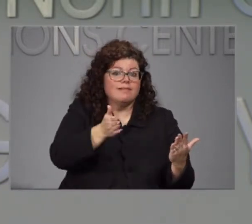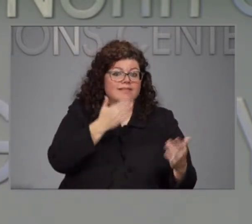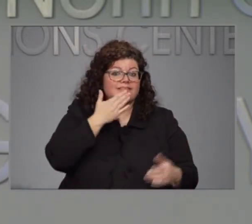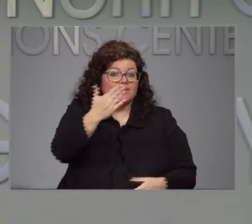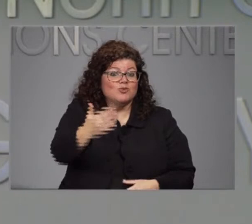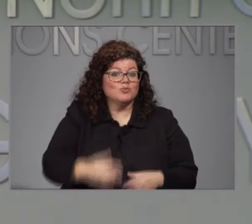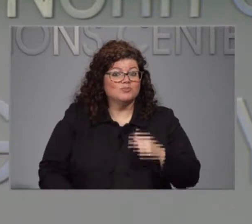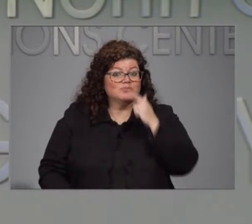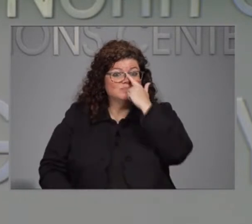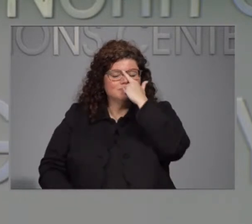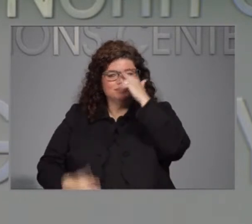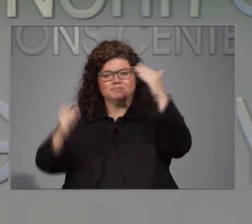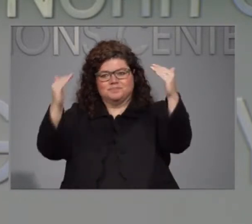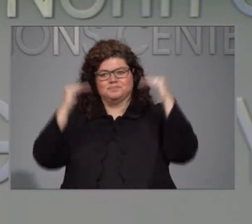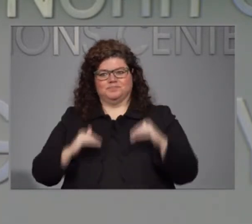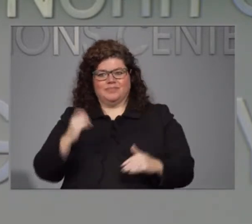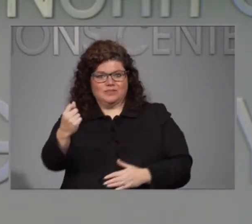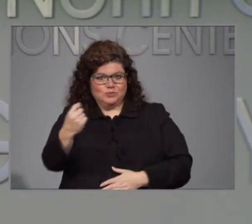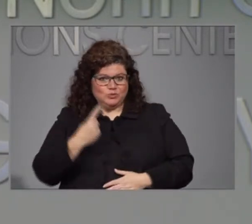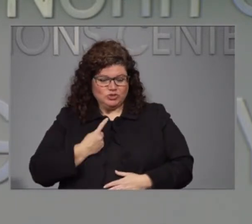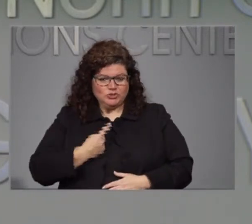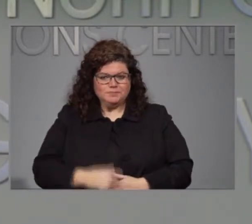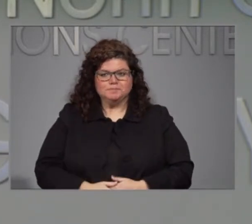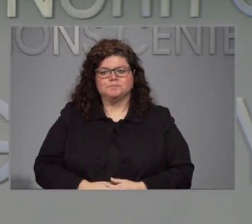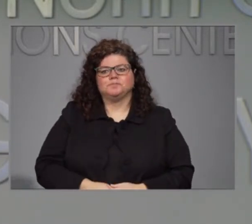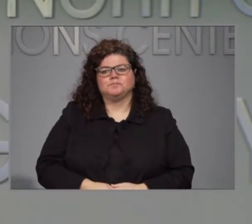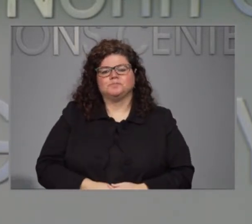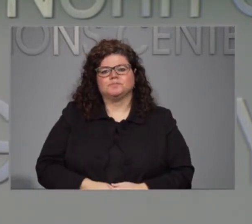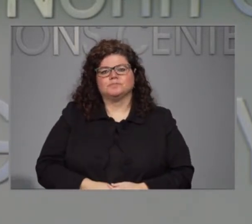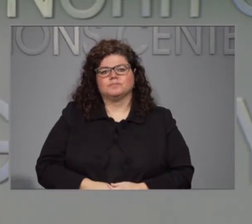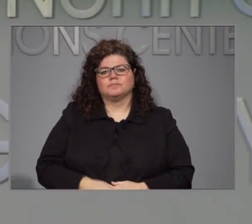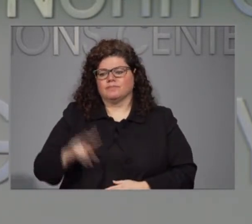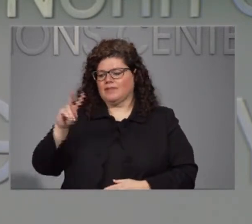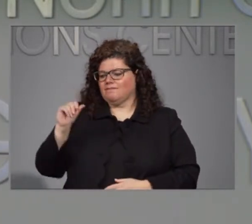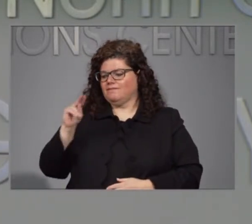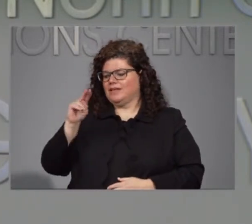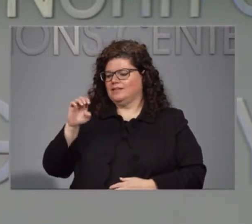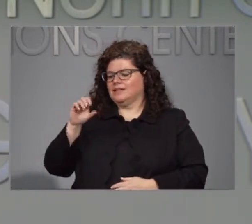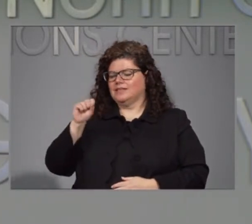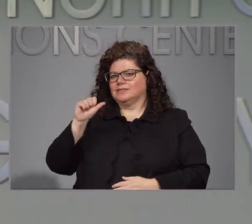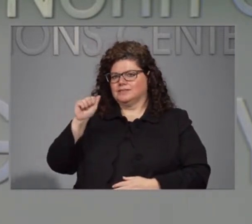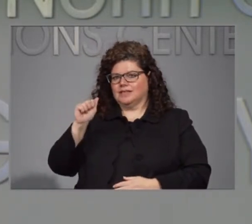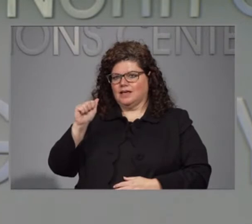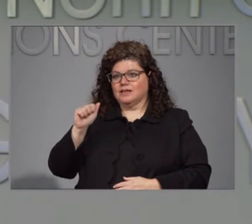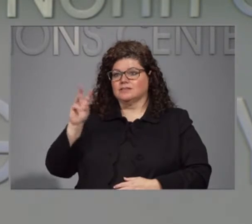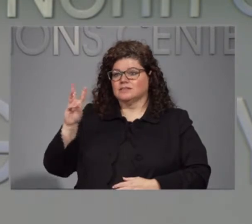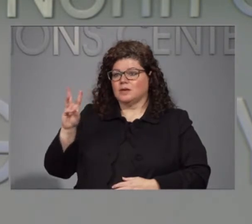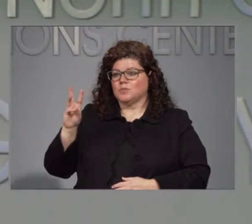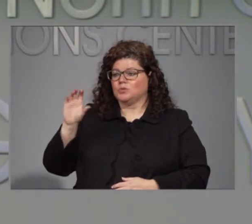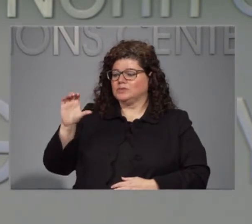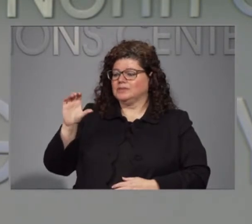Next question, please. Our next question is from Vanessa Rufus with WCNC.